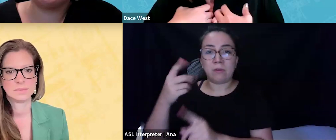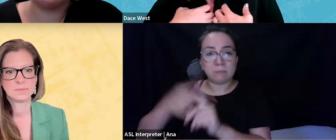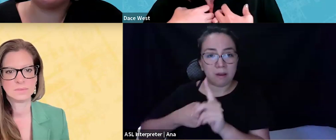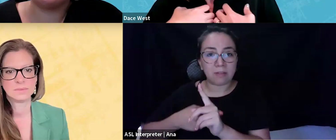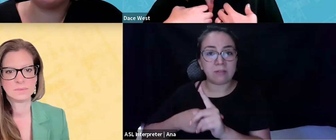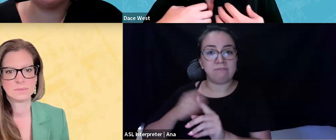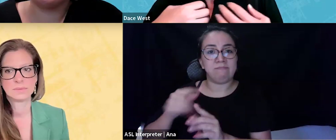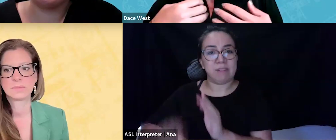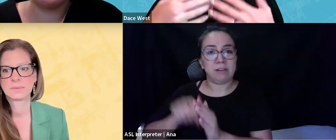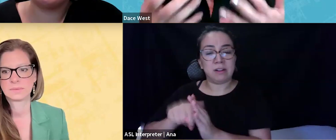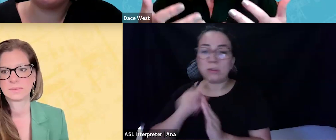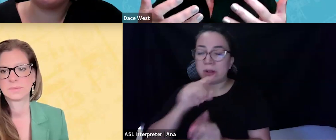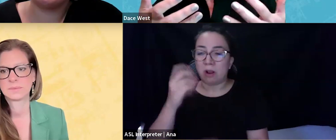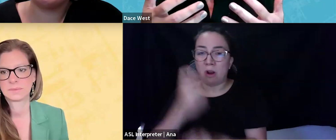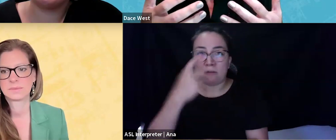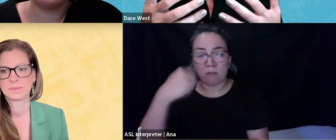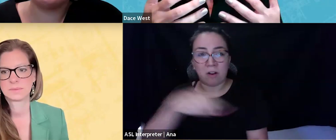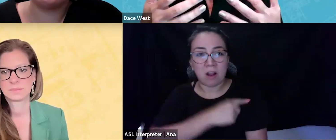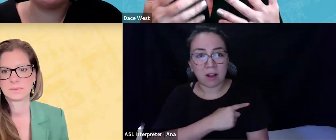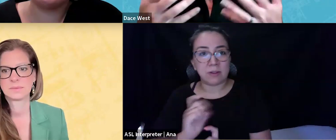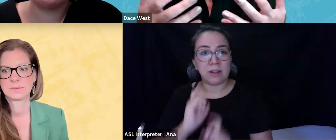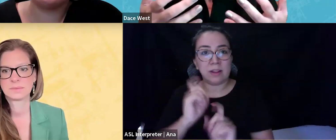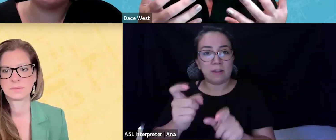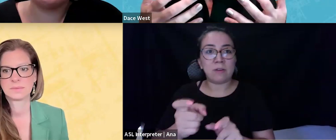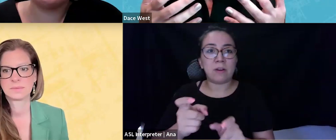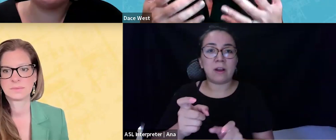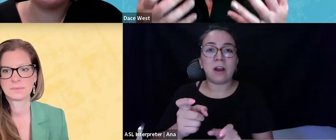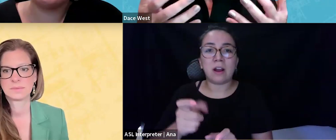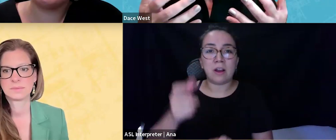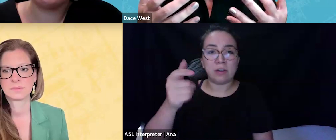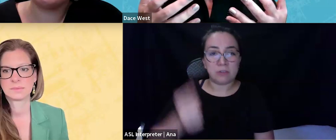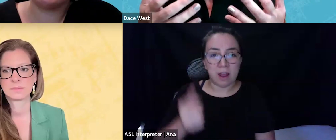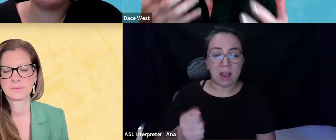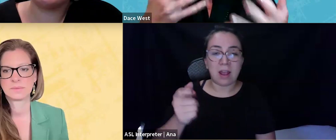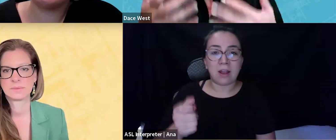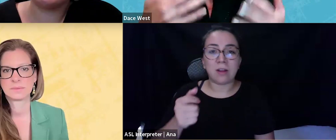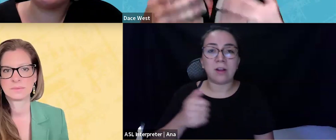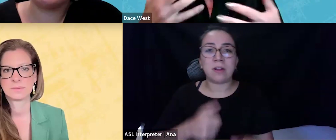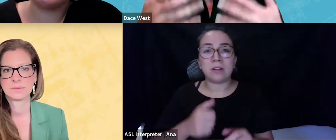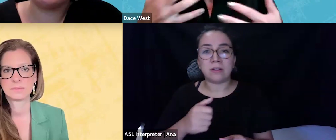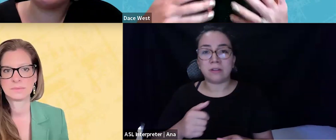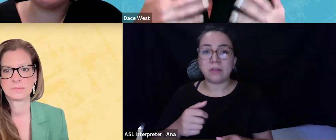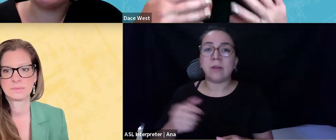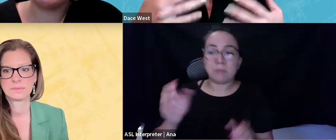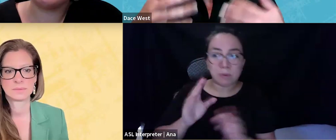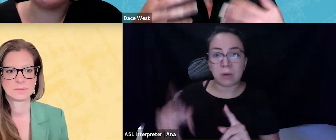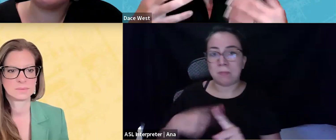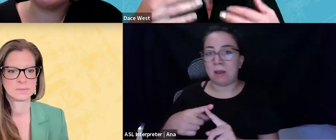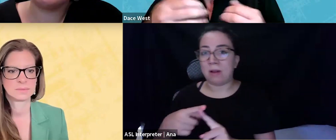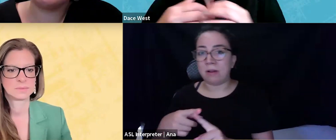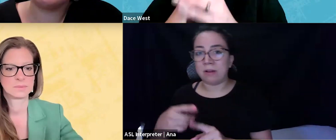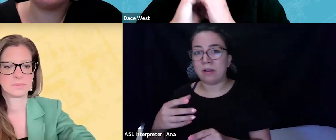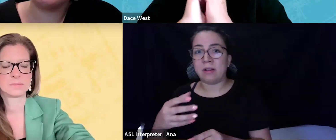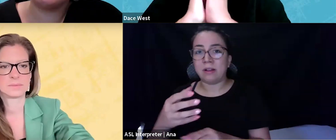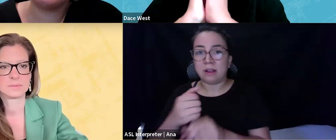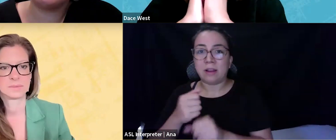really hard for us when we give you a grant. If you go under in the year that we've given you the grant, we have to worry about getting the grant